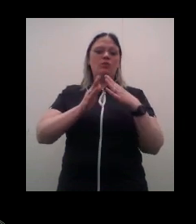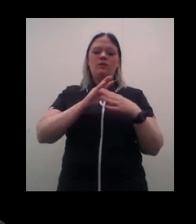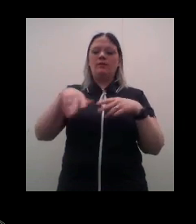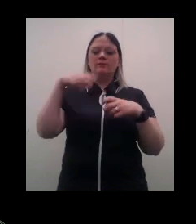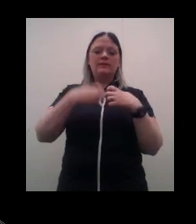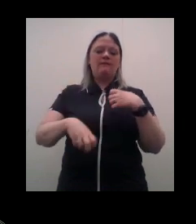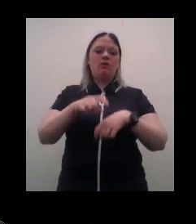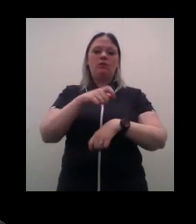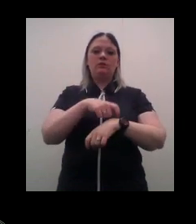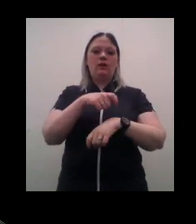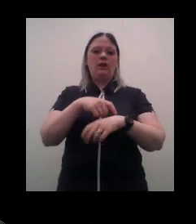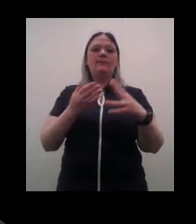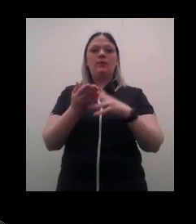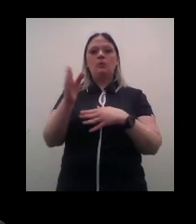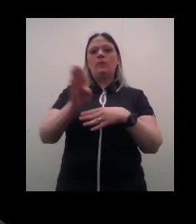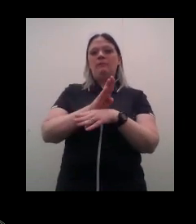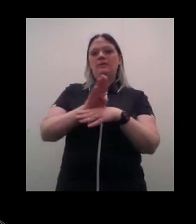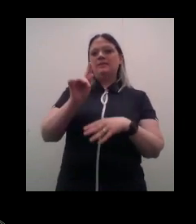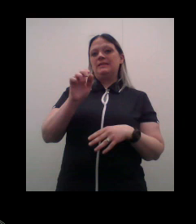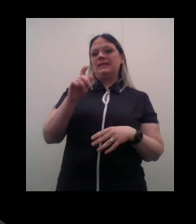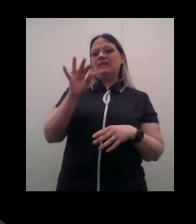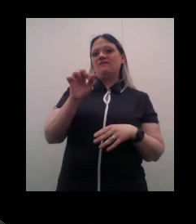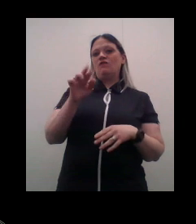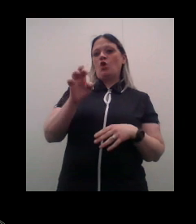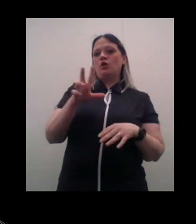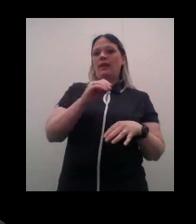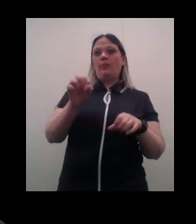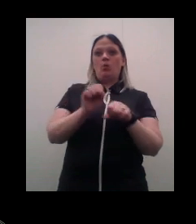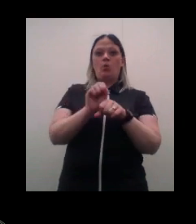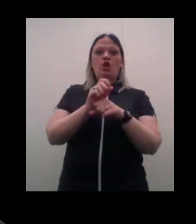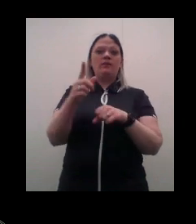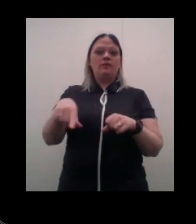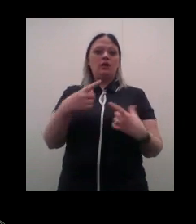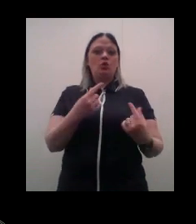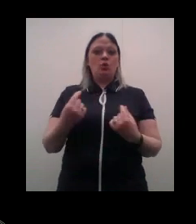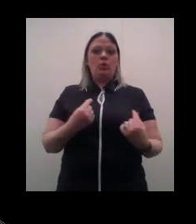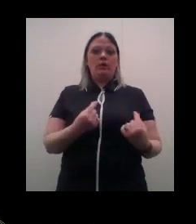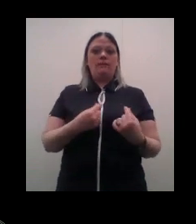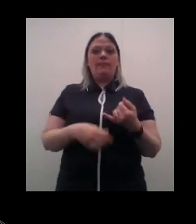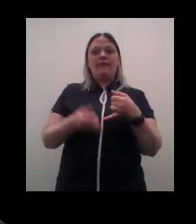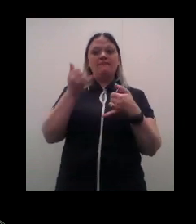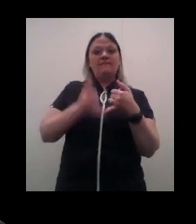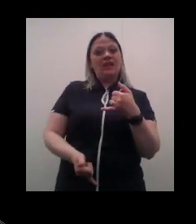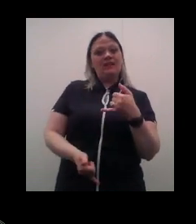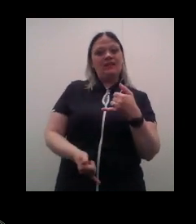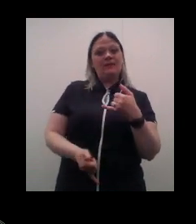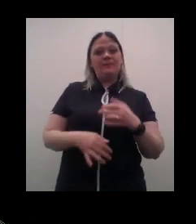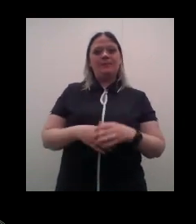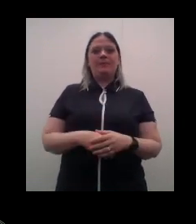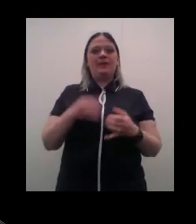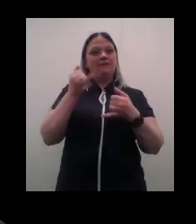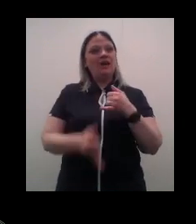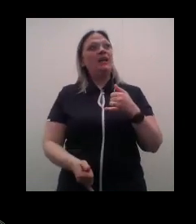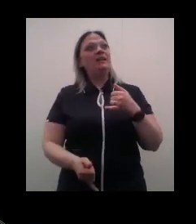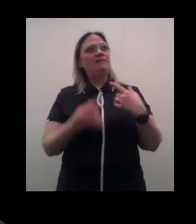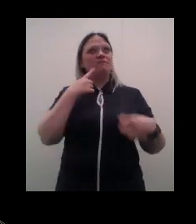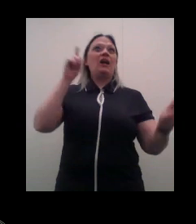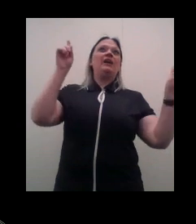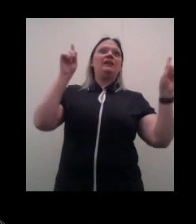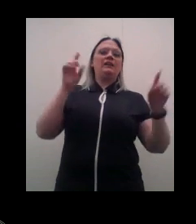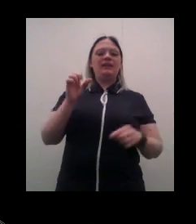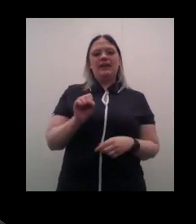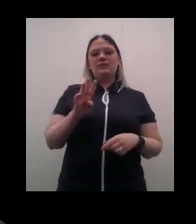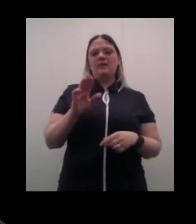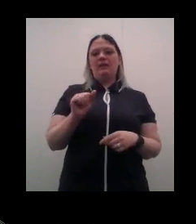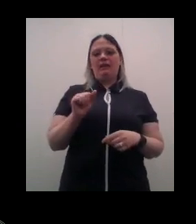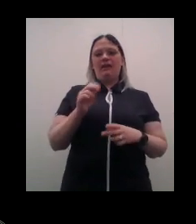time through the Business Task Force, as well as the work that they're doing. And then finally, SBA loan